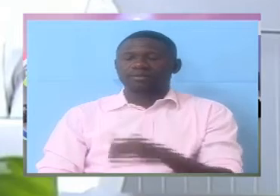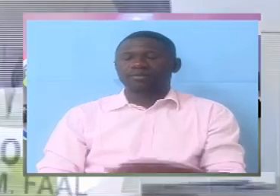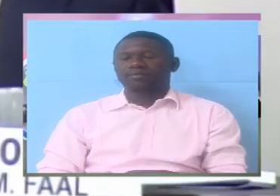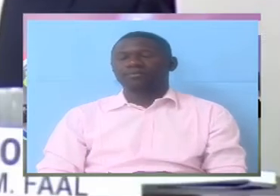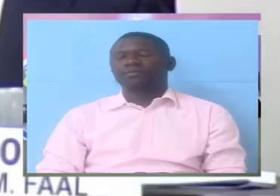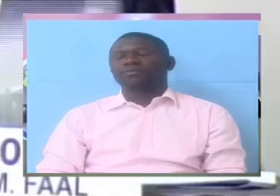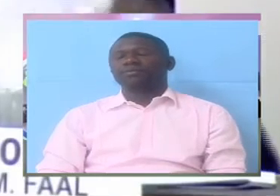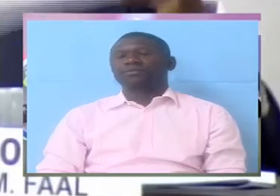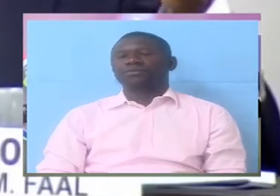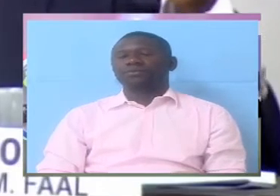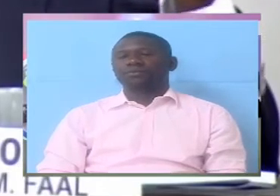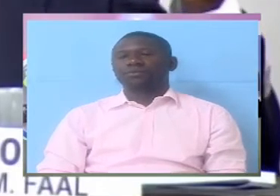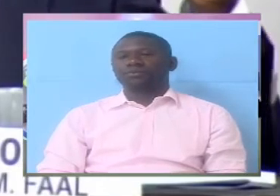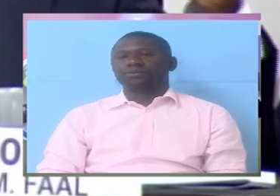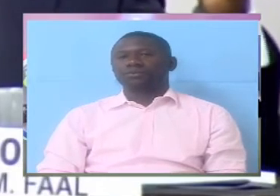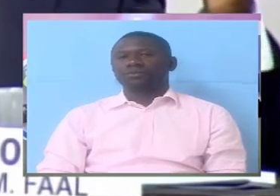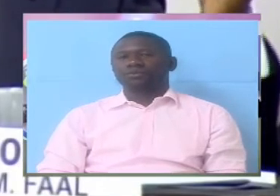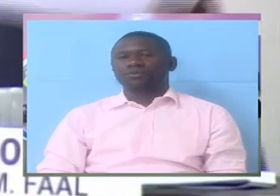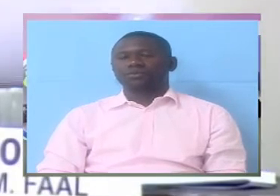So,